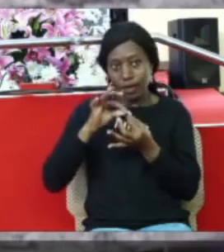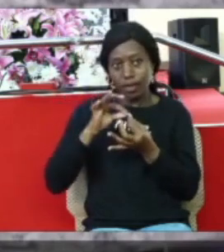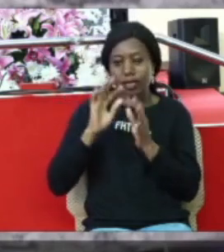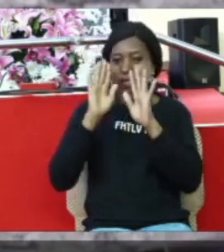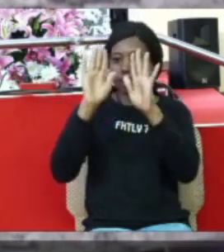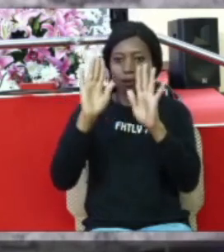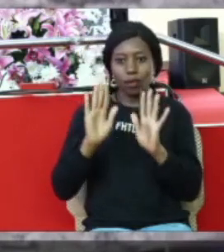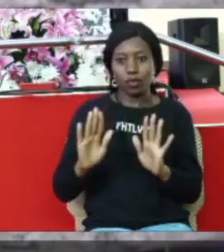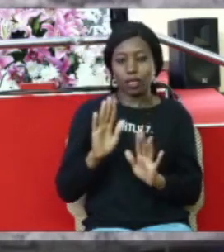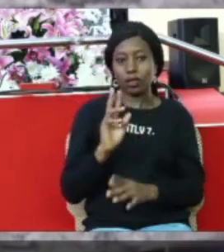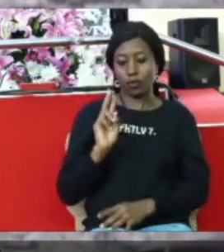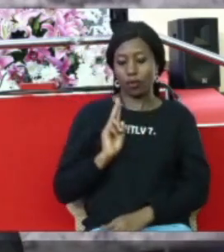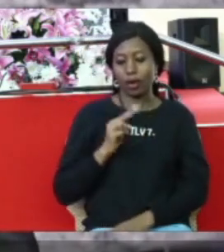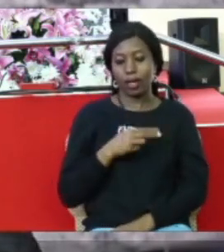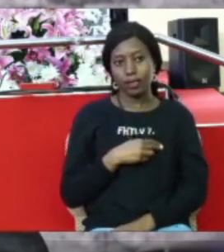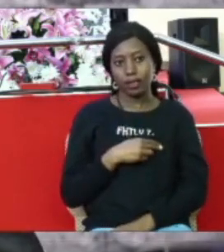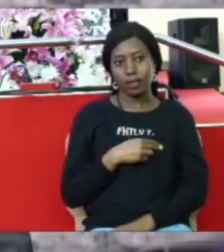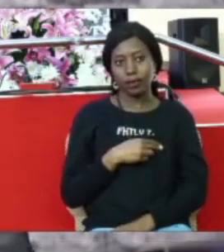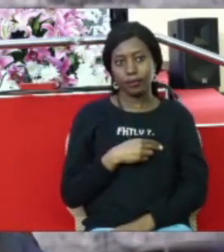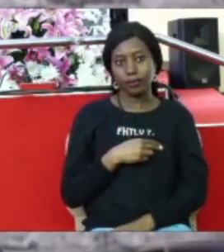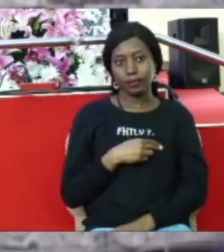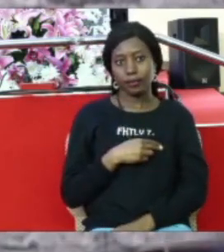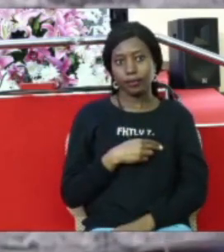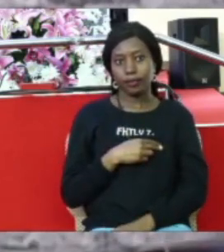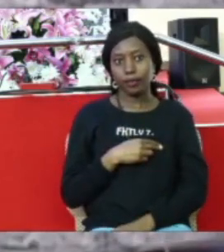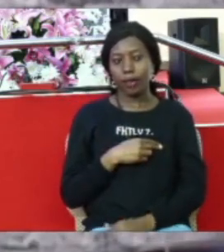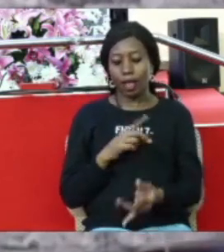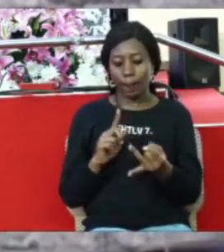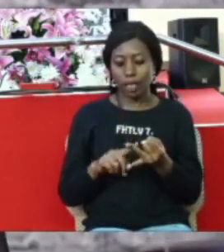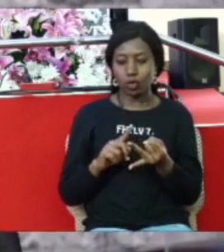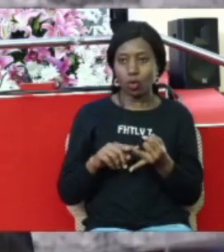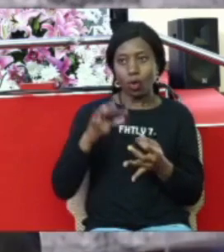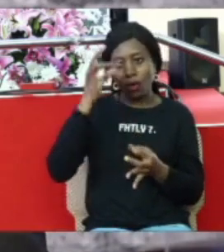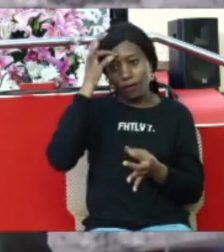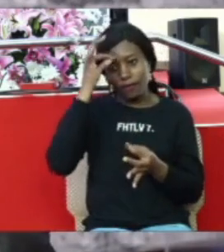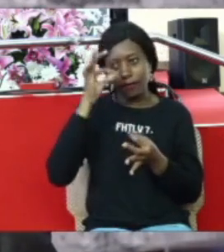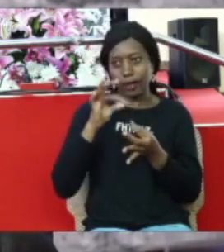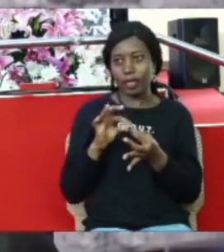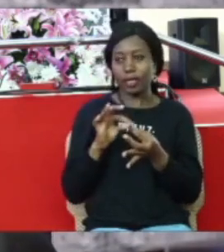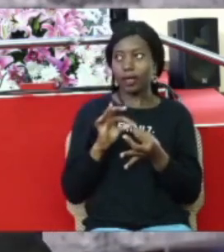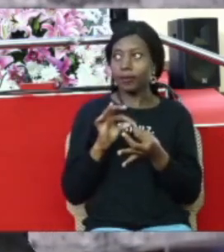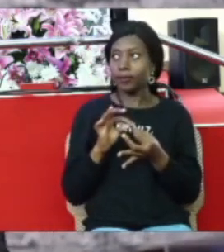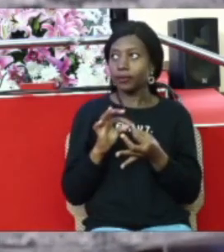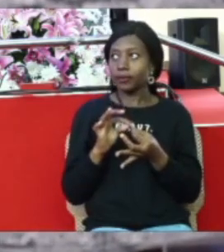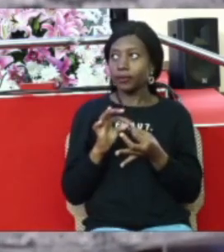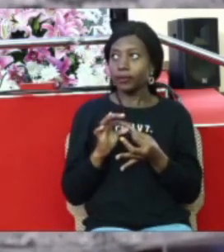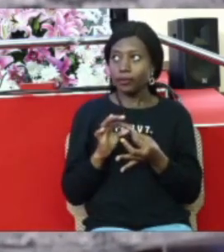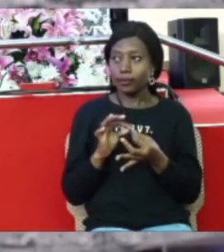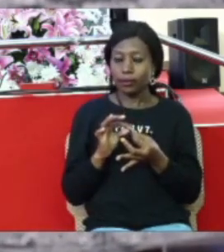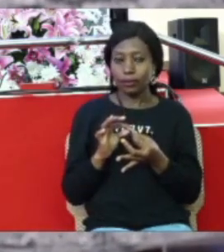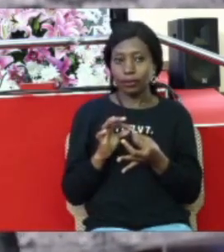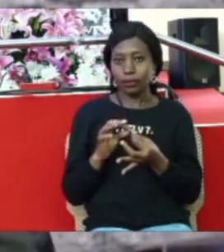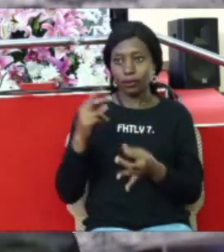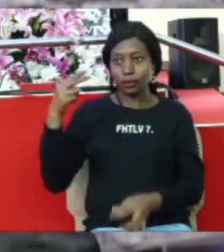us. Number two, faith is the conviction of things not seen. We are still in Hebrews chapter